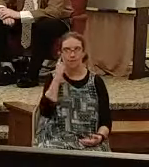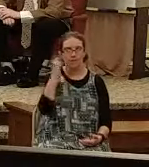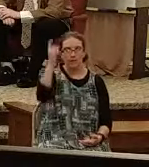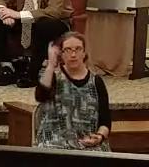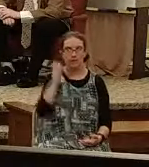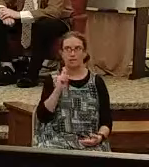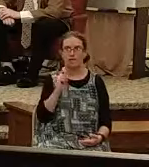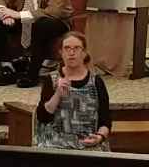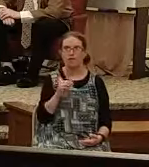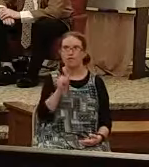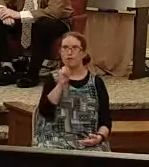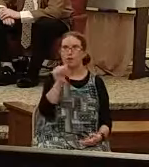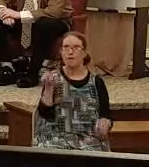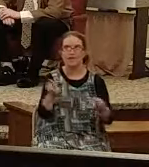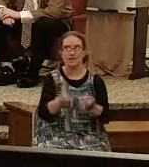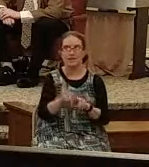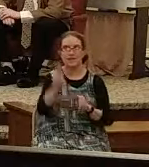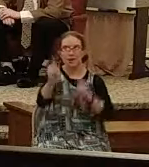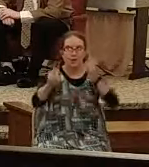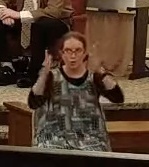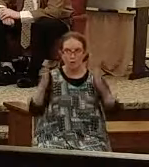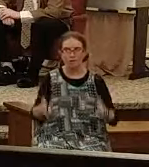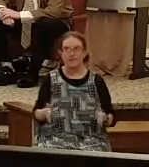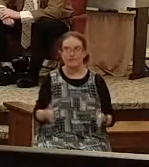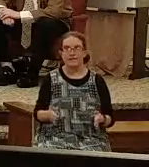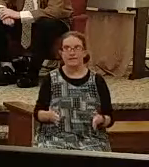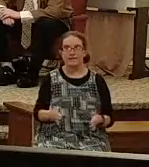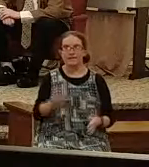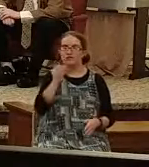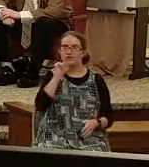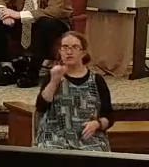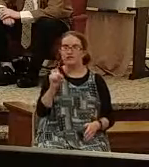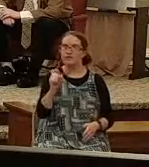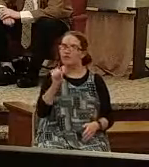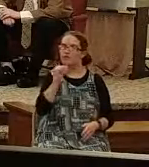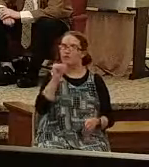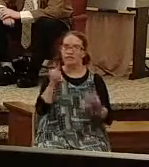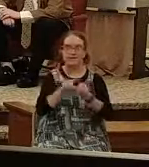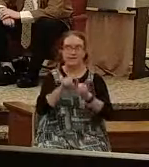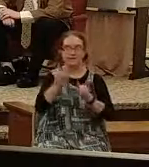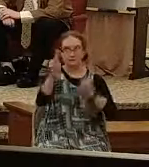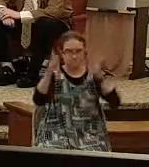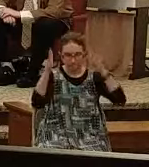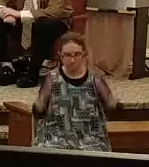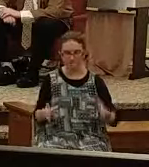Because he's not the same person. And she's not the same person.